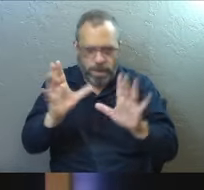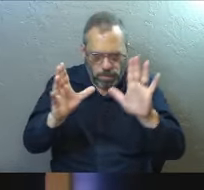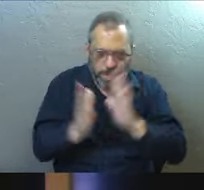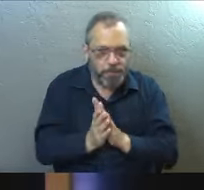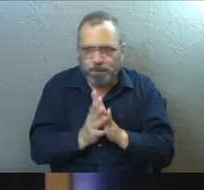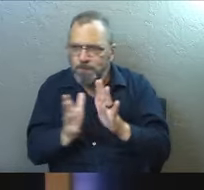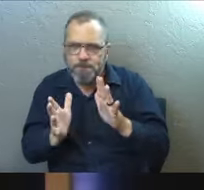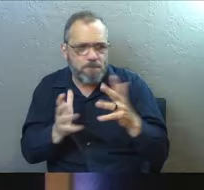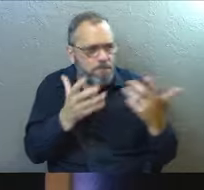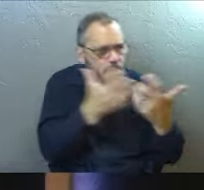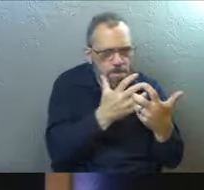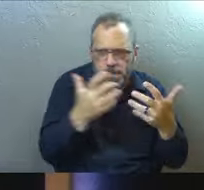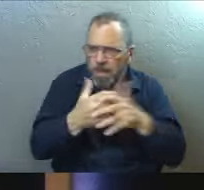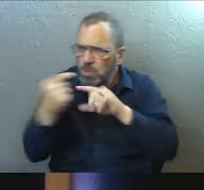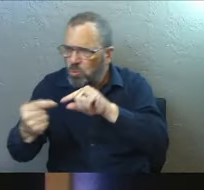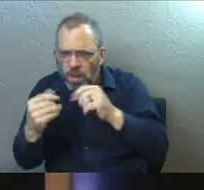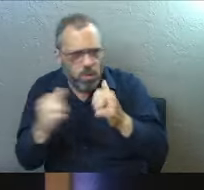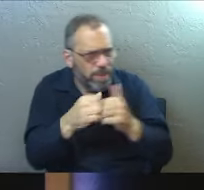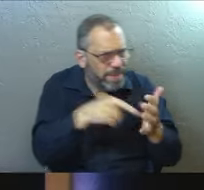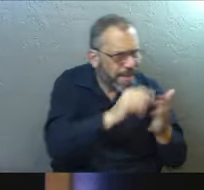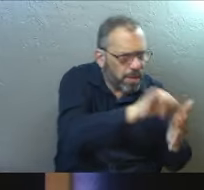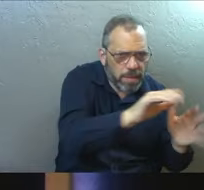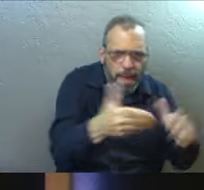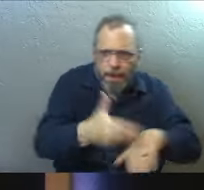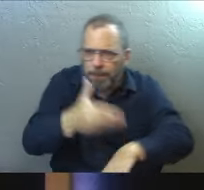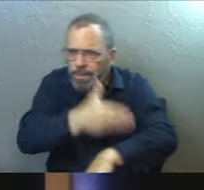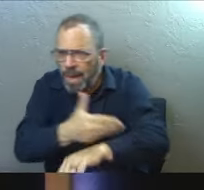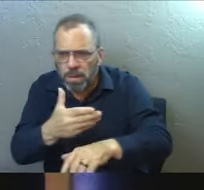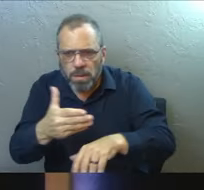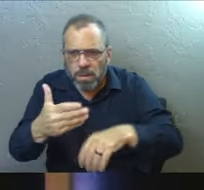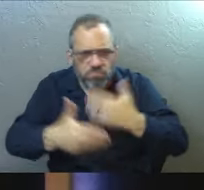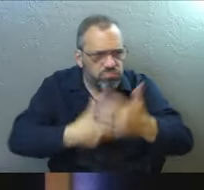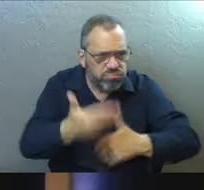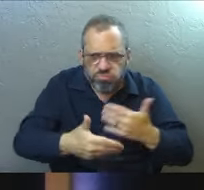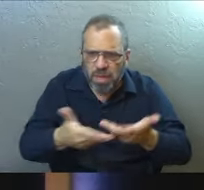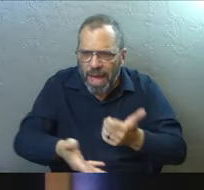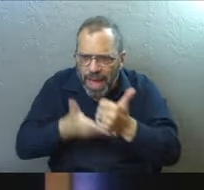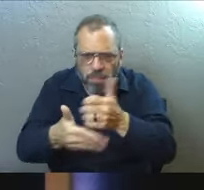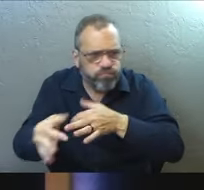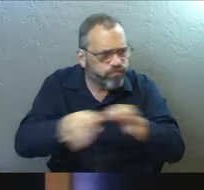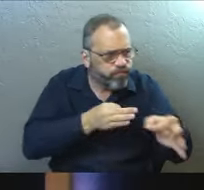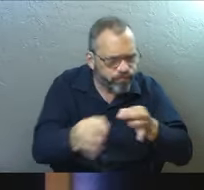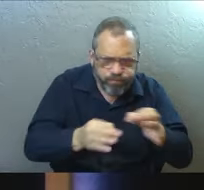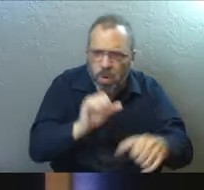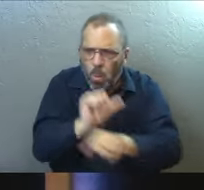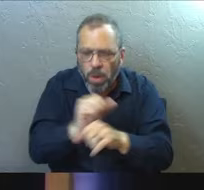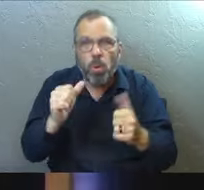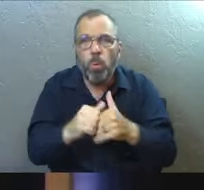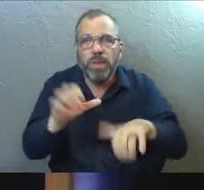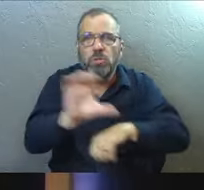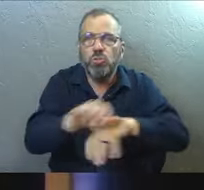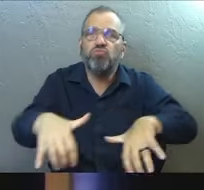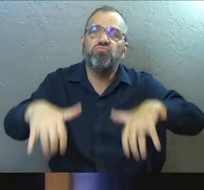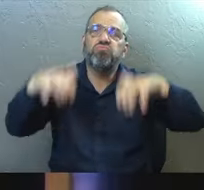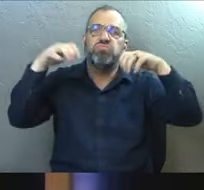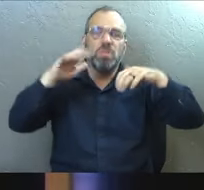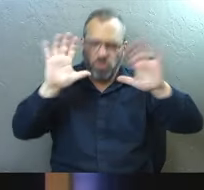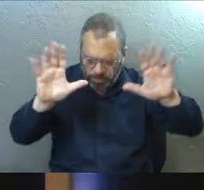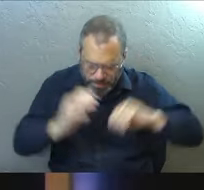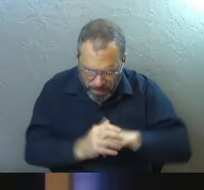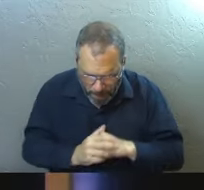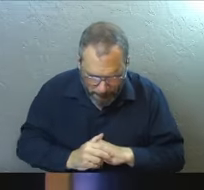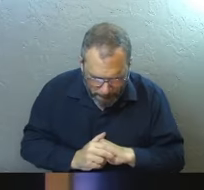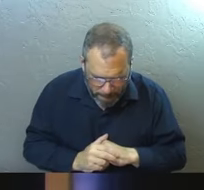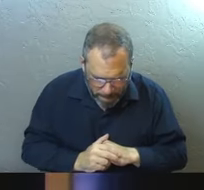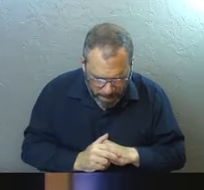okay, where are you guys, you know, where are you struggling? What things can you get better at? Trying to give them processes and things to do and work with congregations and all those